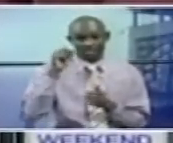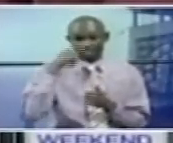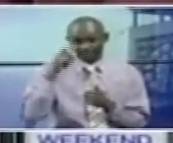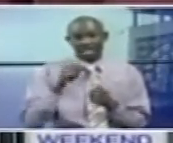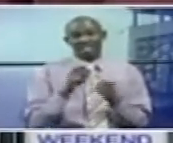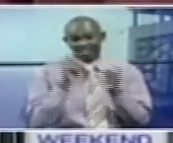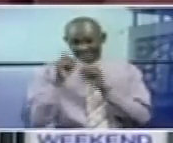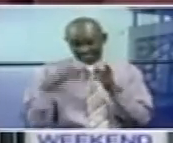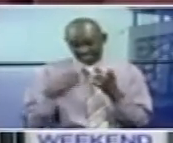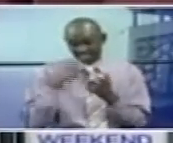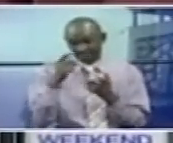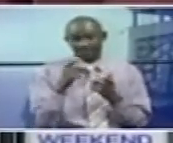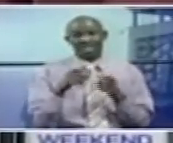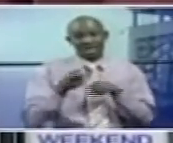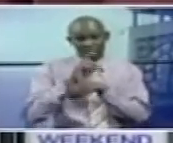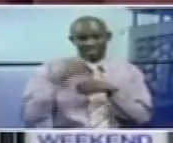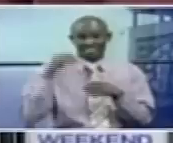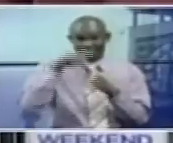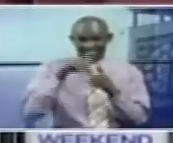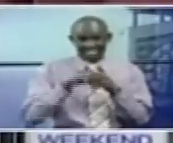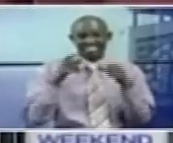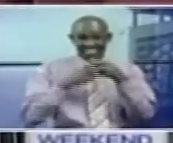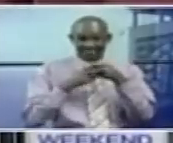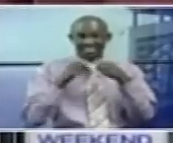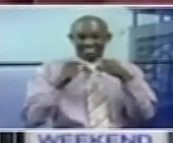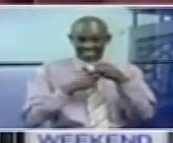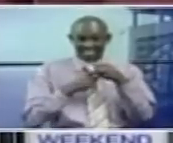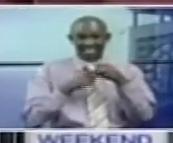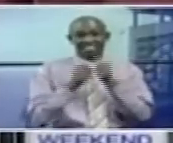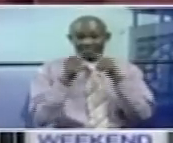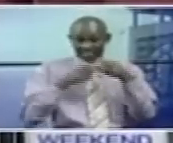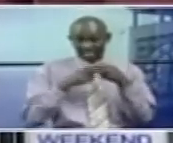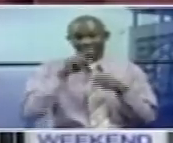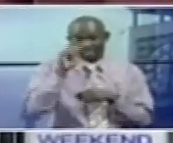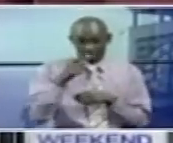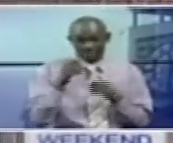venture capital fund that has invested in over 17,000 businesses